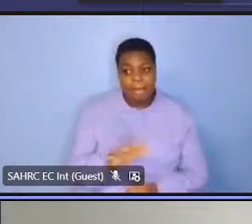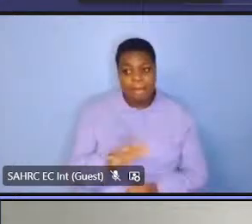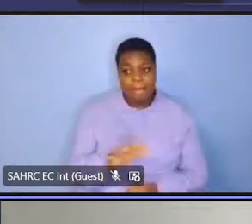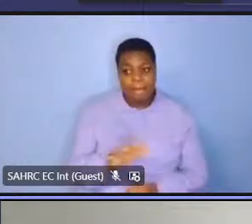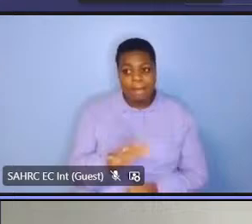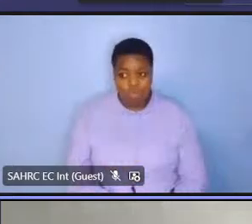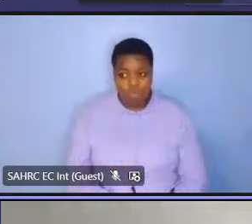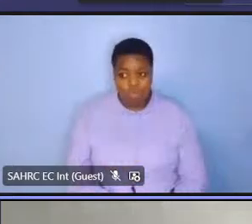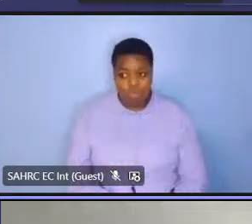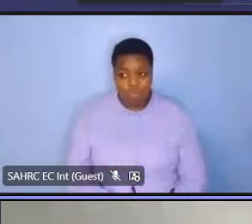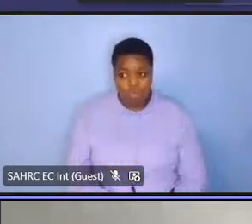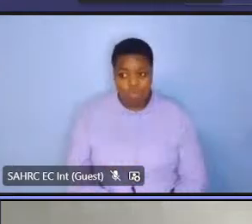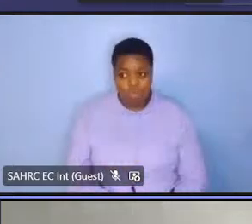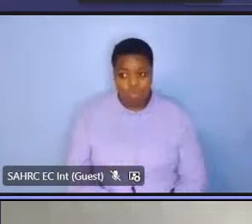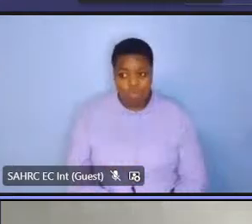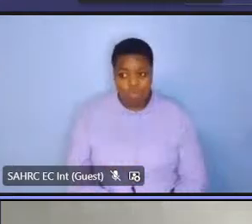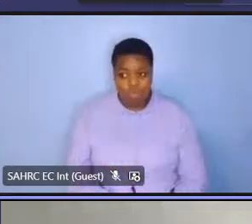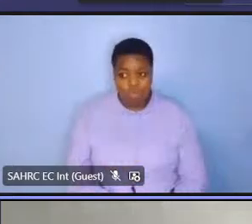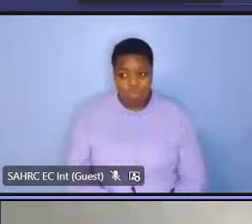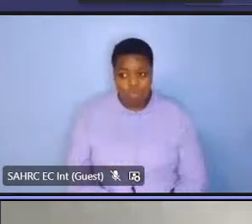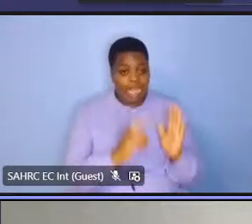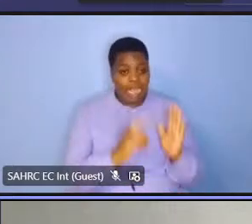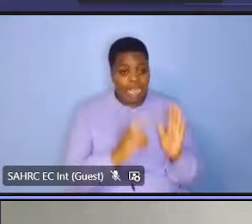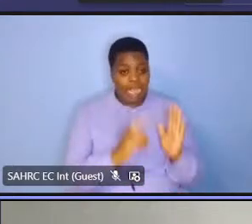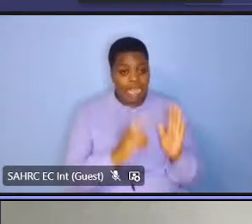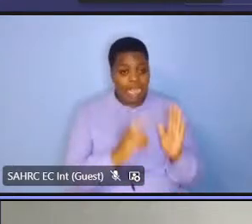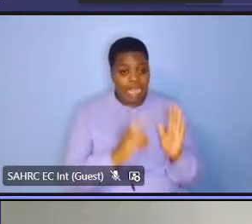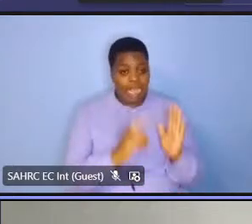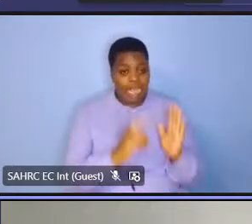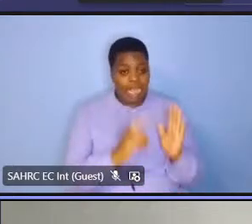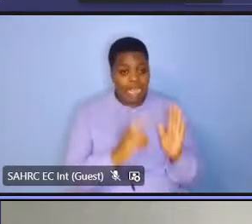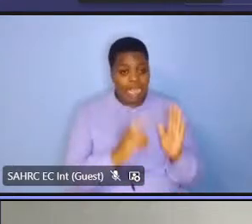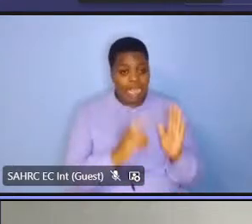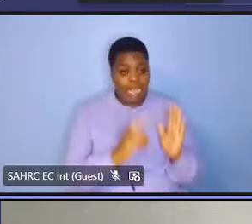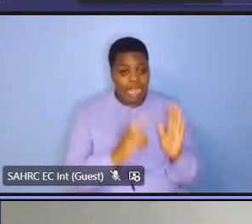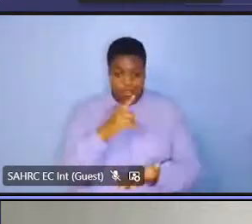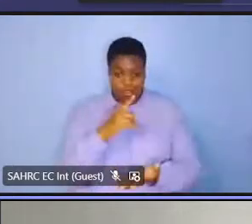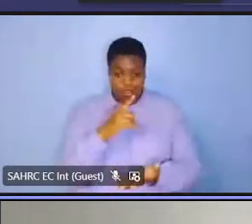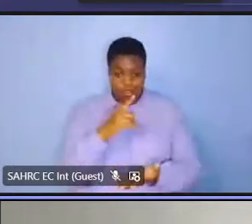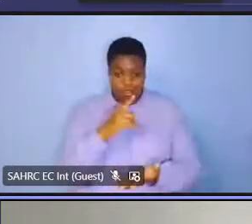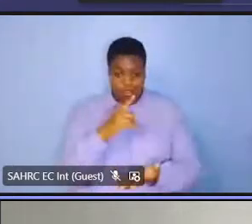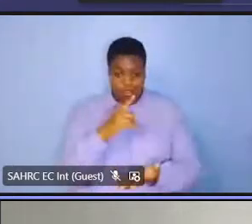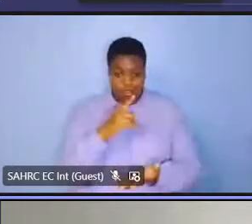the legal position in line with these three scenarios. One,